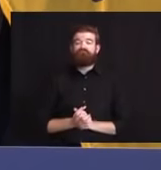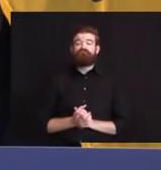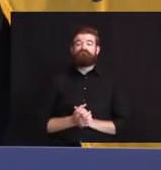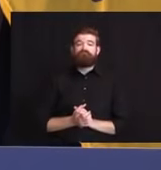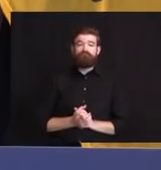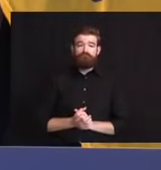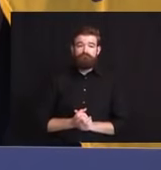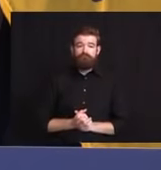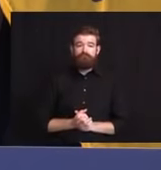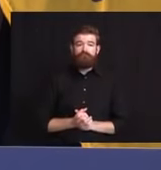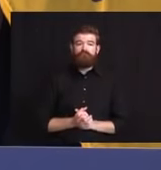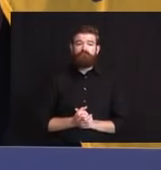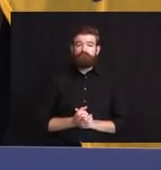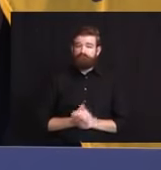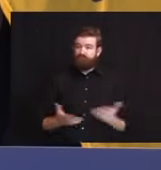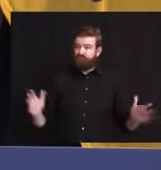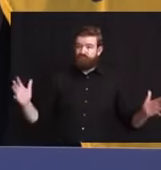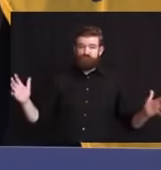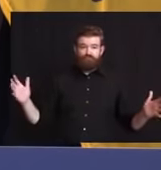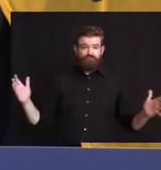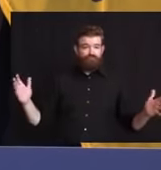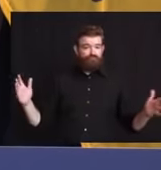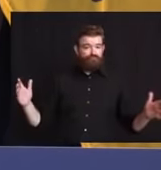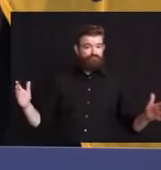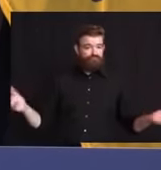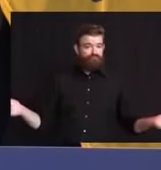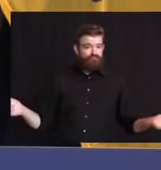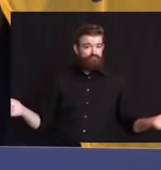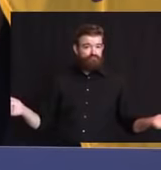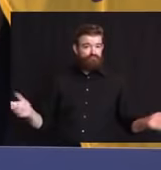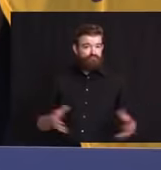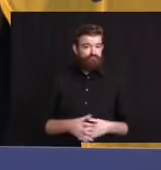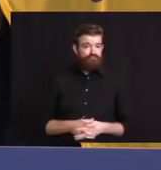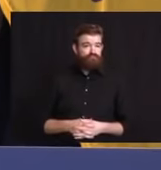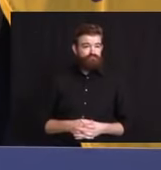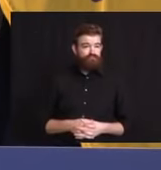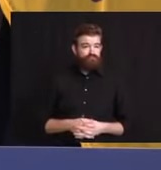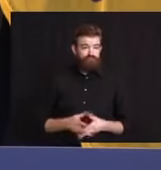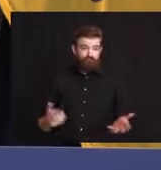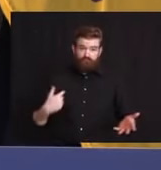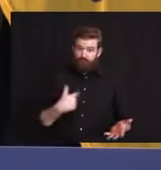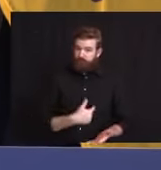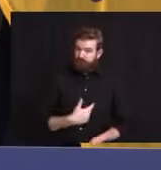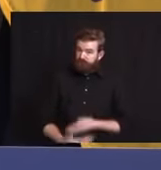at school. We've done that. And so because we've been able to do that,